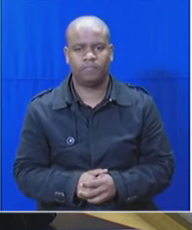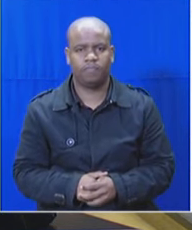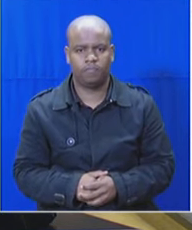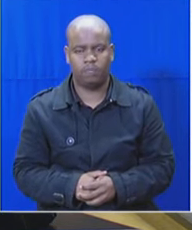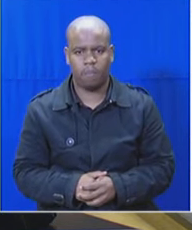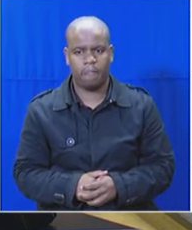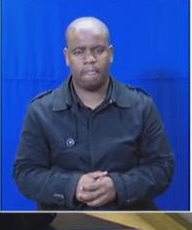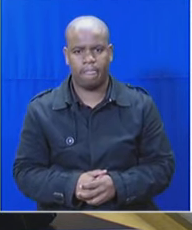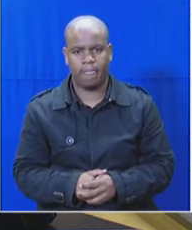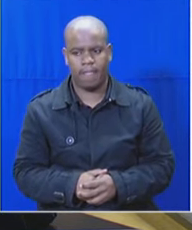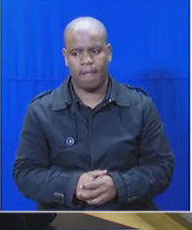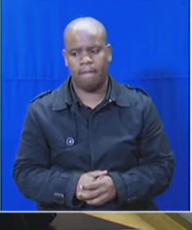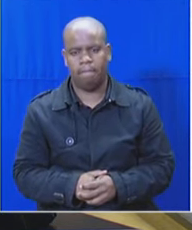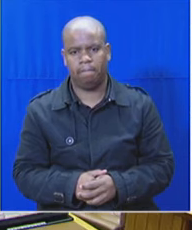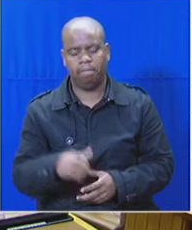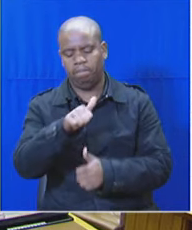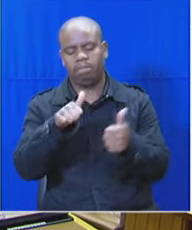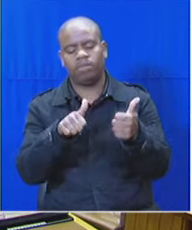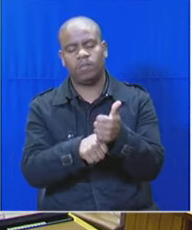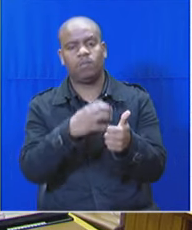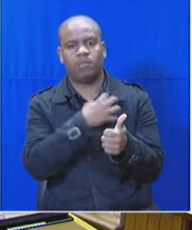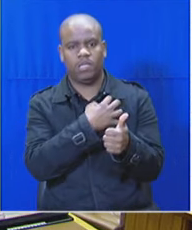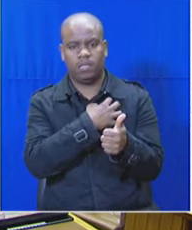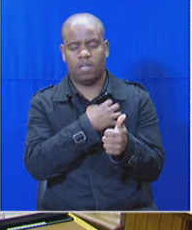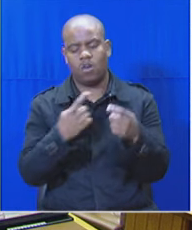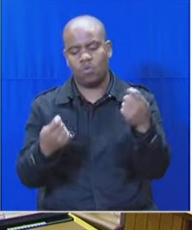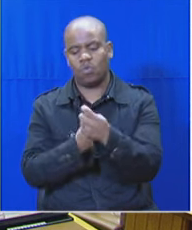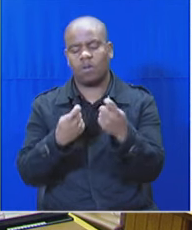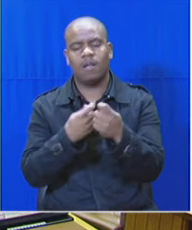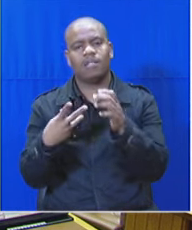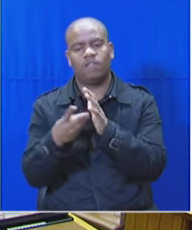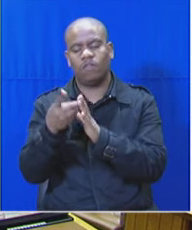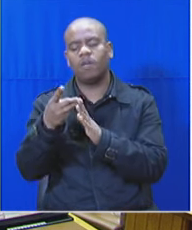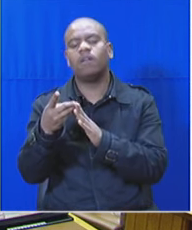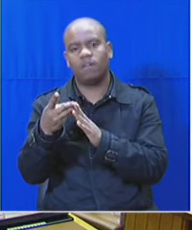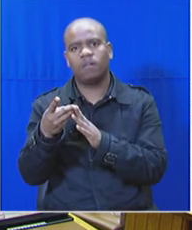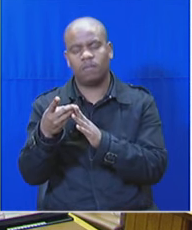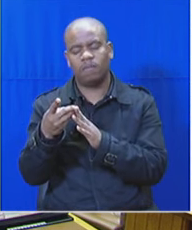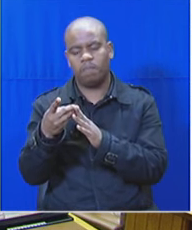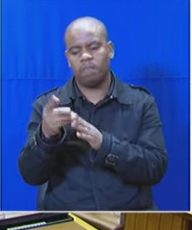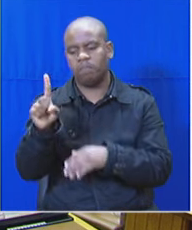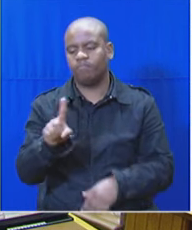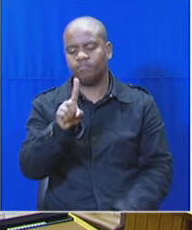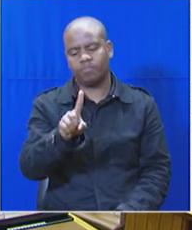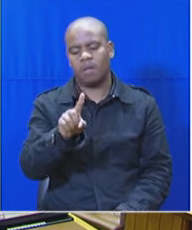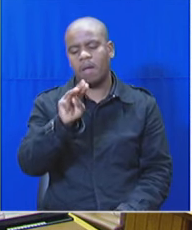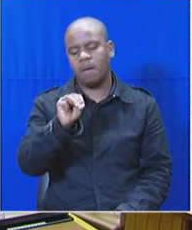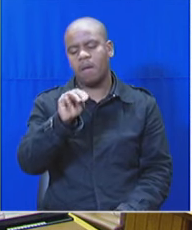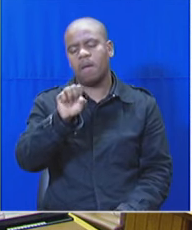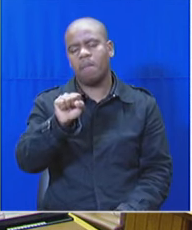Thank you, Honorable Deputy Minister for Rural Development and Land Reform, Honorable Mashir Khodlamin.